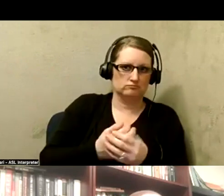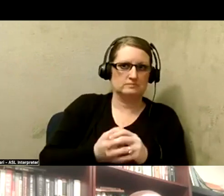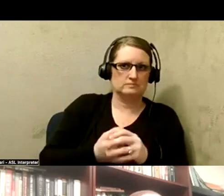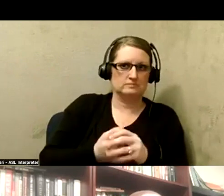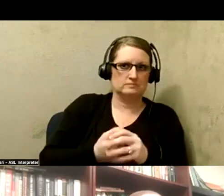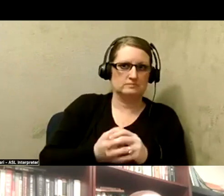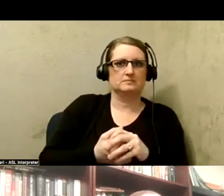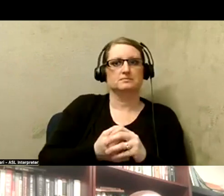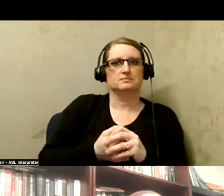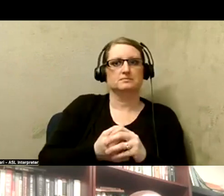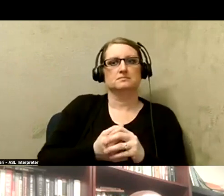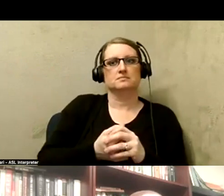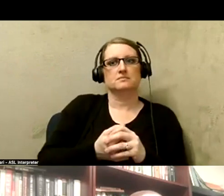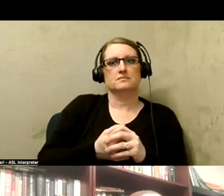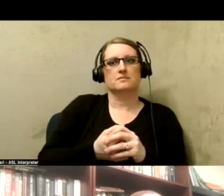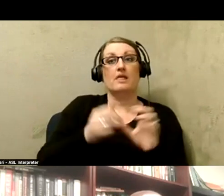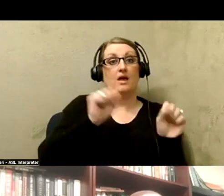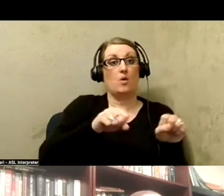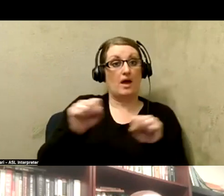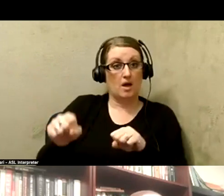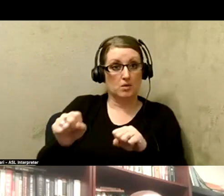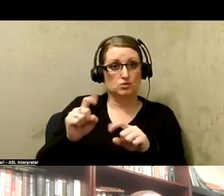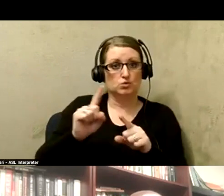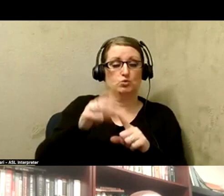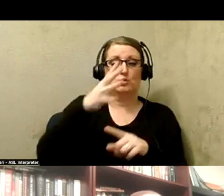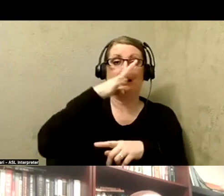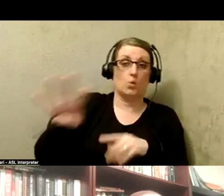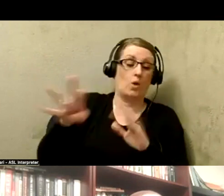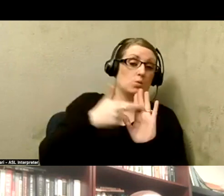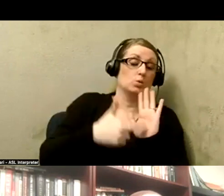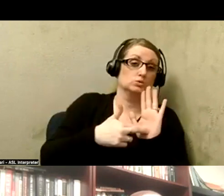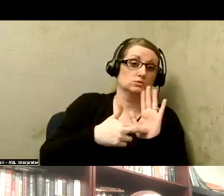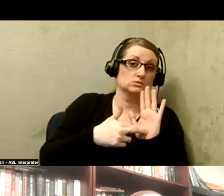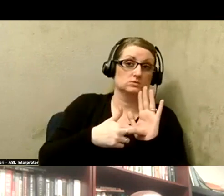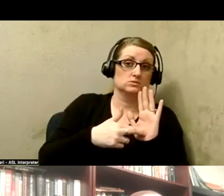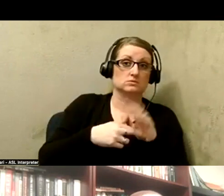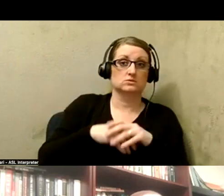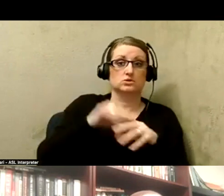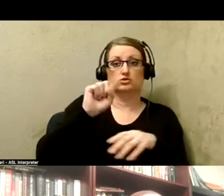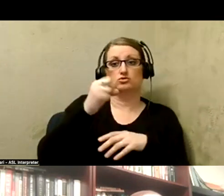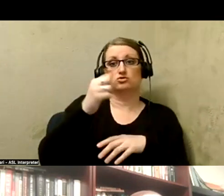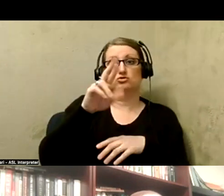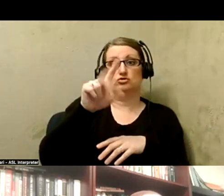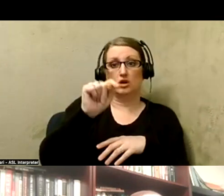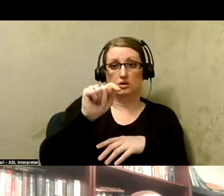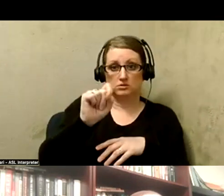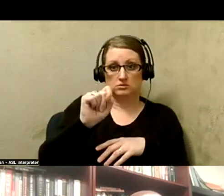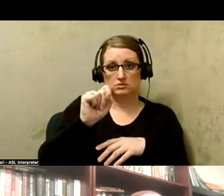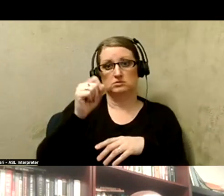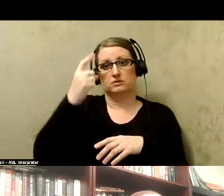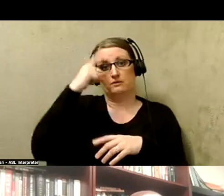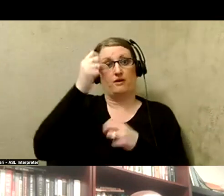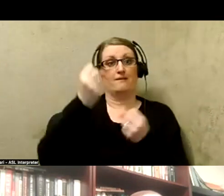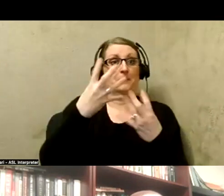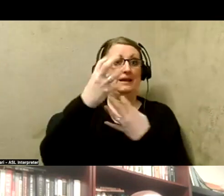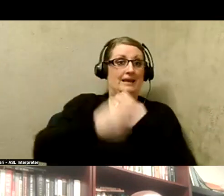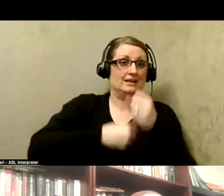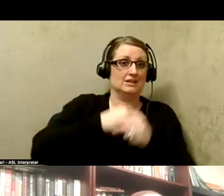they were able to kind of disregard the rules. I think, you know, charts for years at a time would be